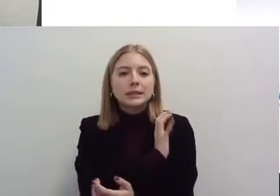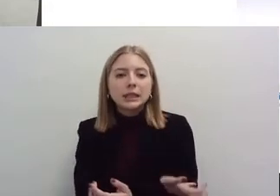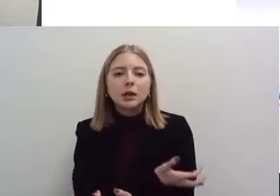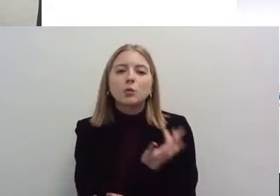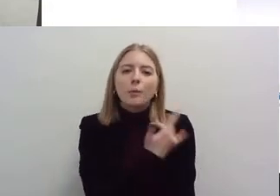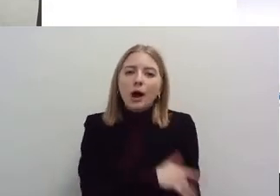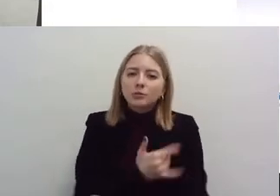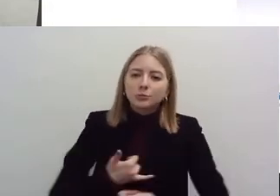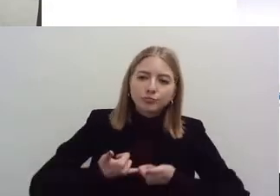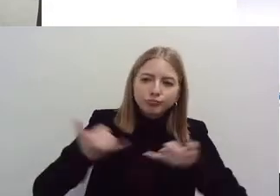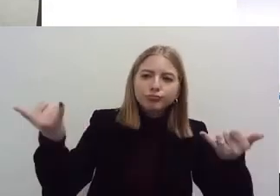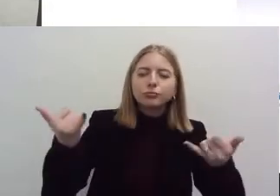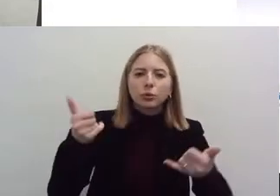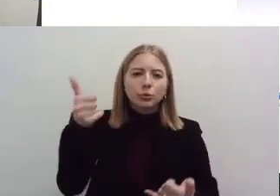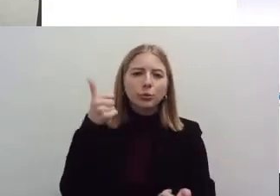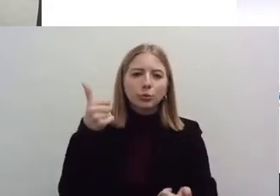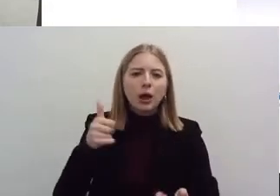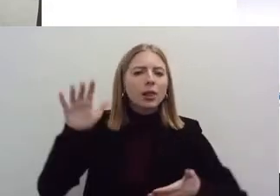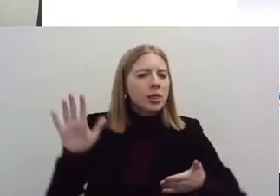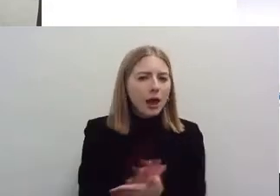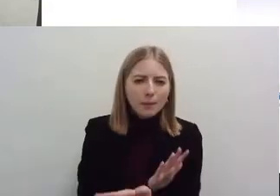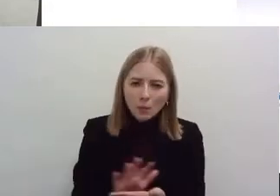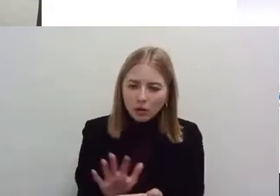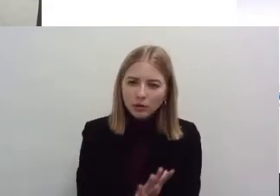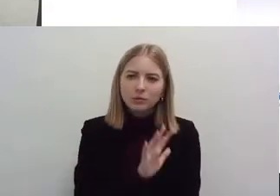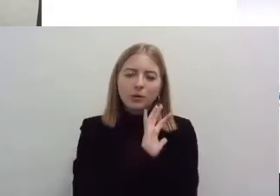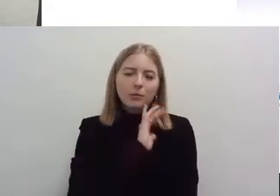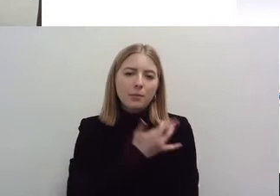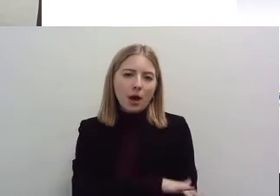charge. They are accessible to everybody.